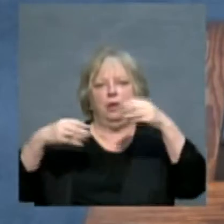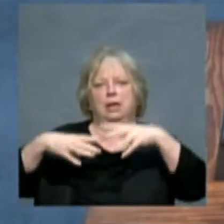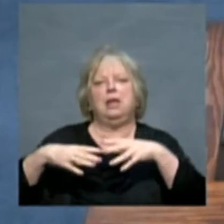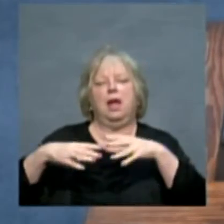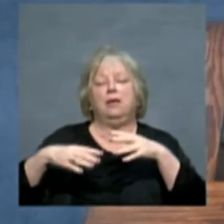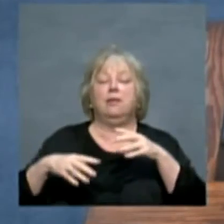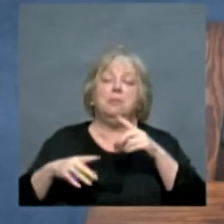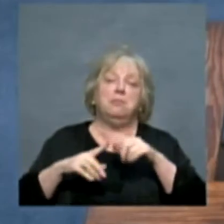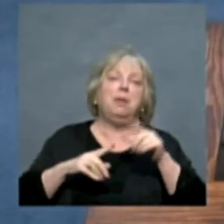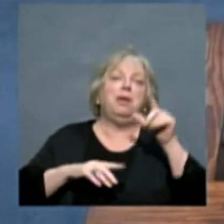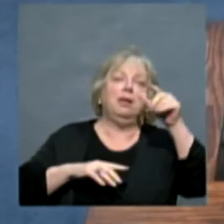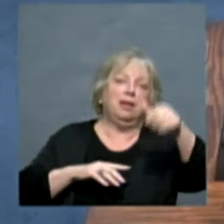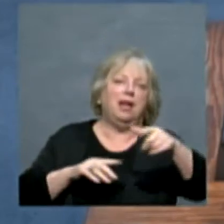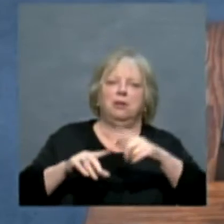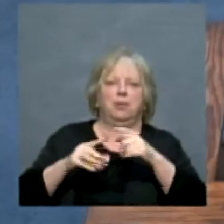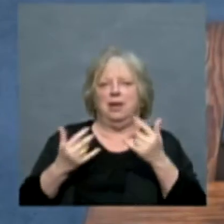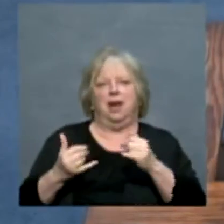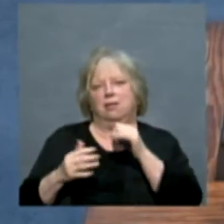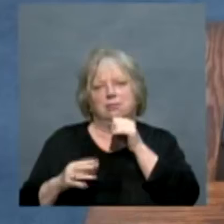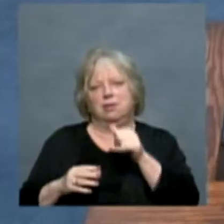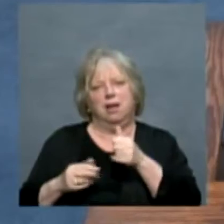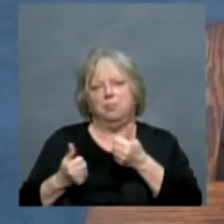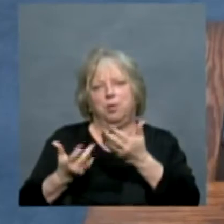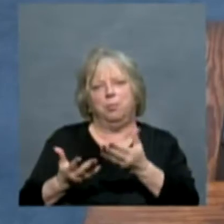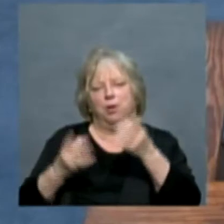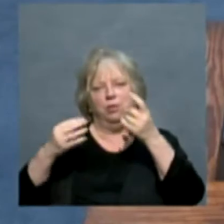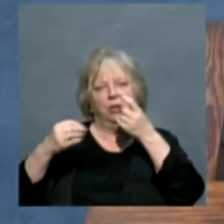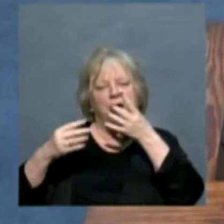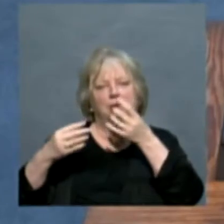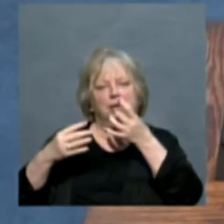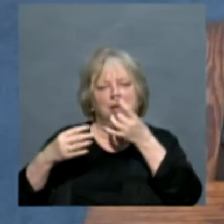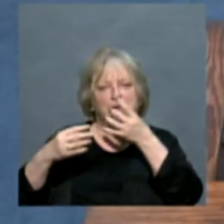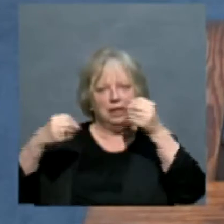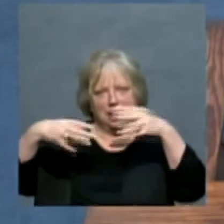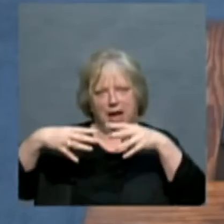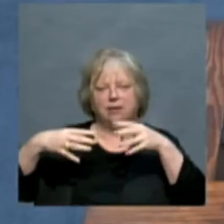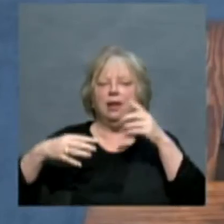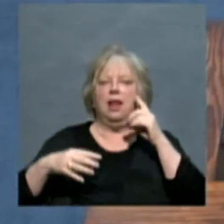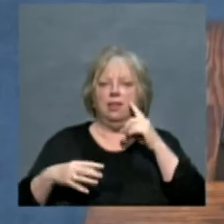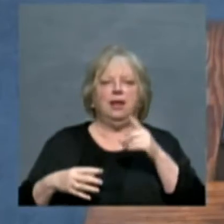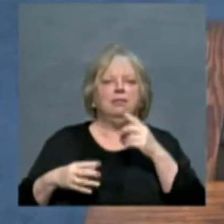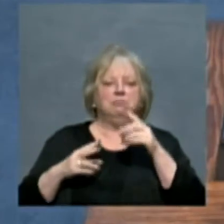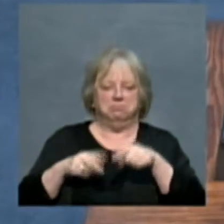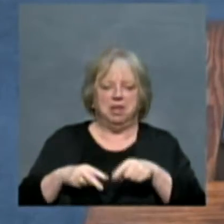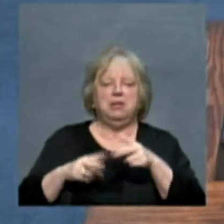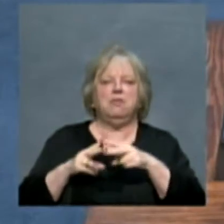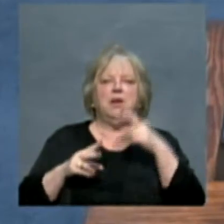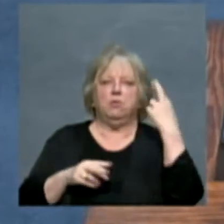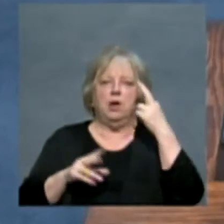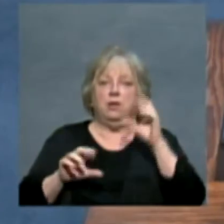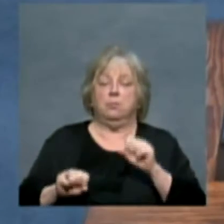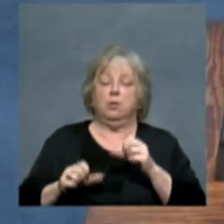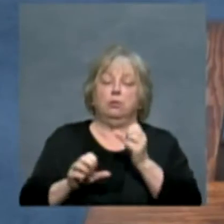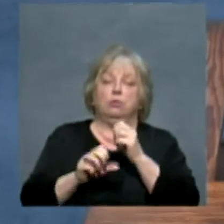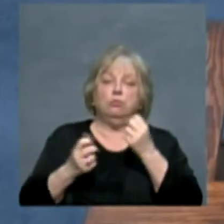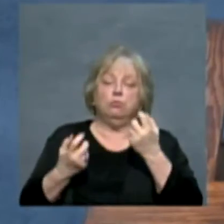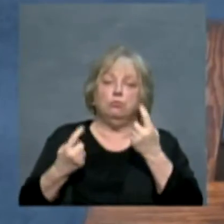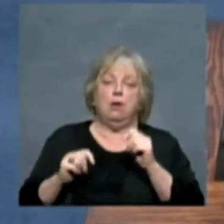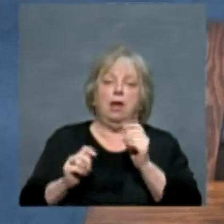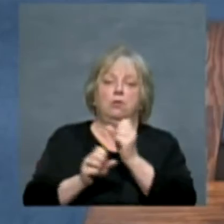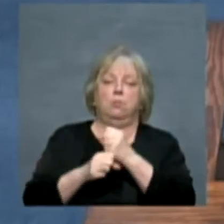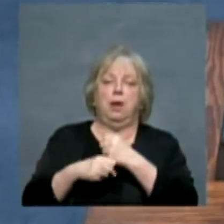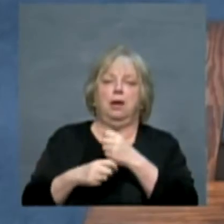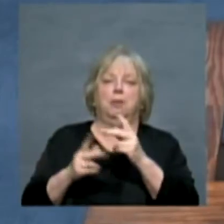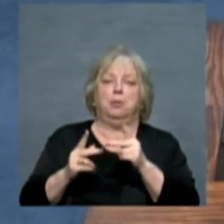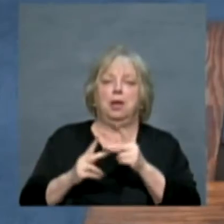so I think it's a very reasonable, and we're just trying to give the kids a place to play. So,